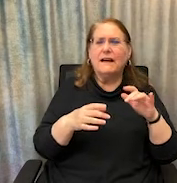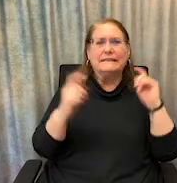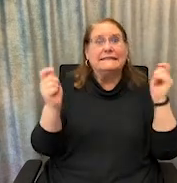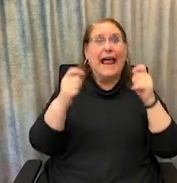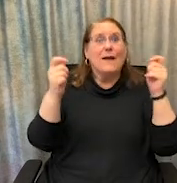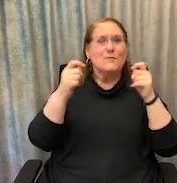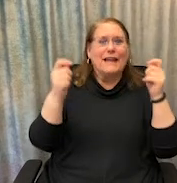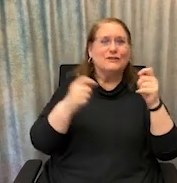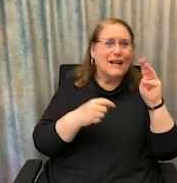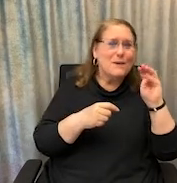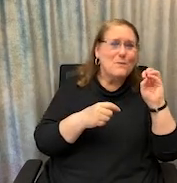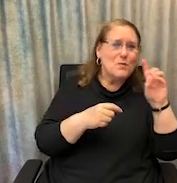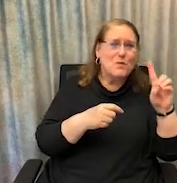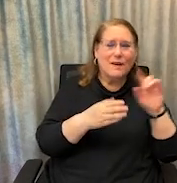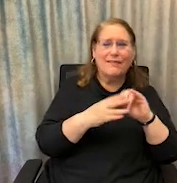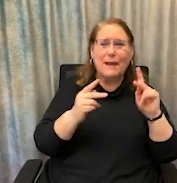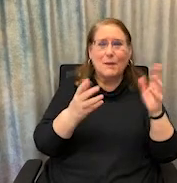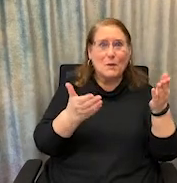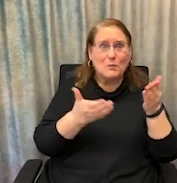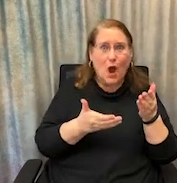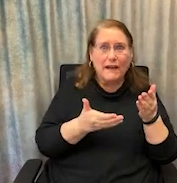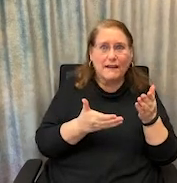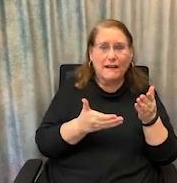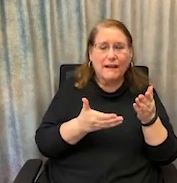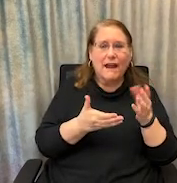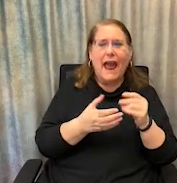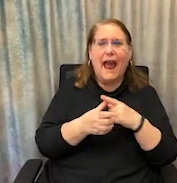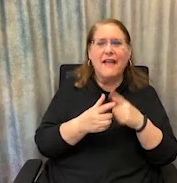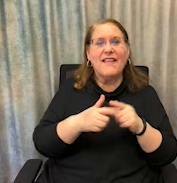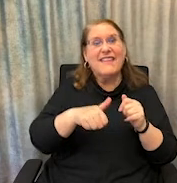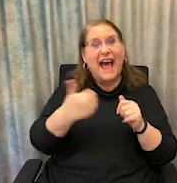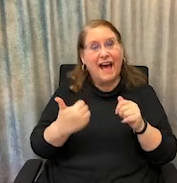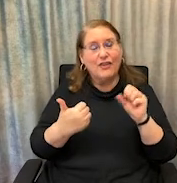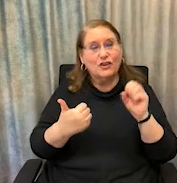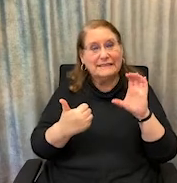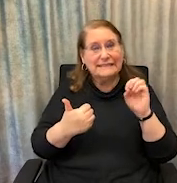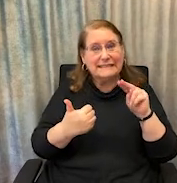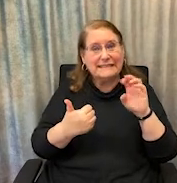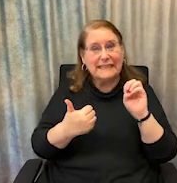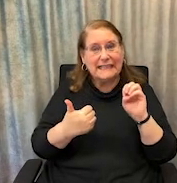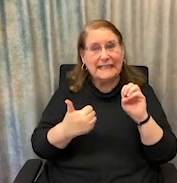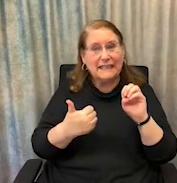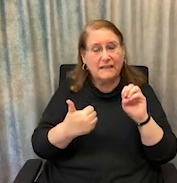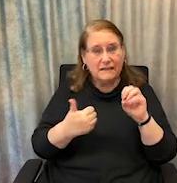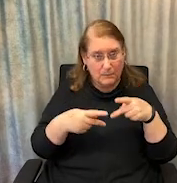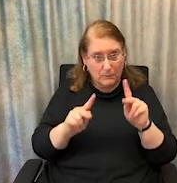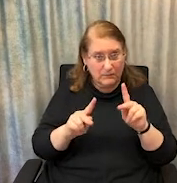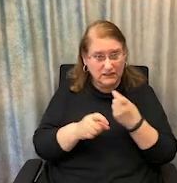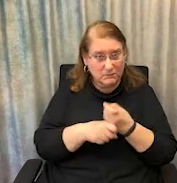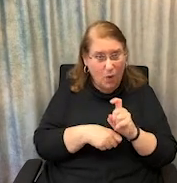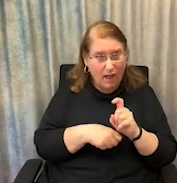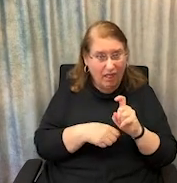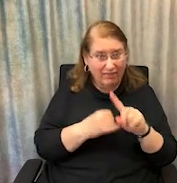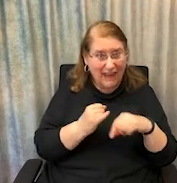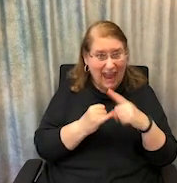which the people brought to us. Uh-huh. And then the other scene is where, am I allowed